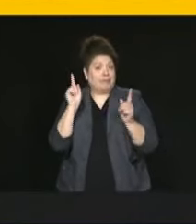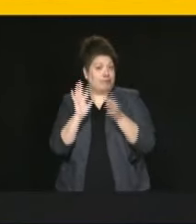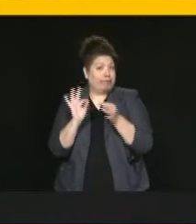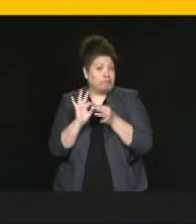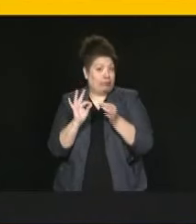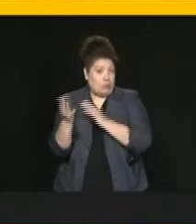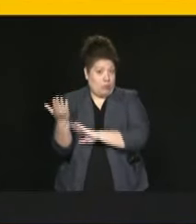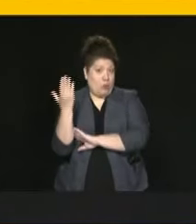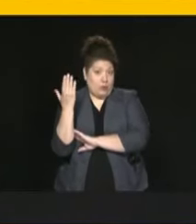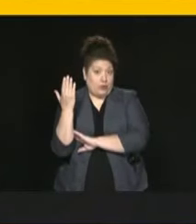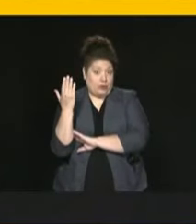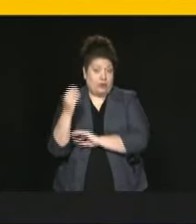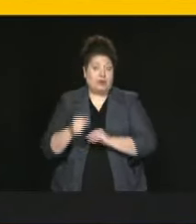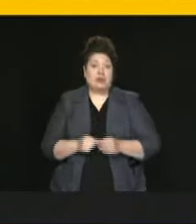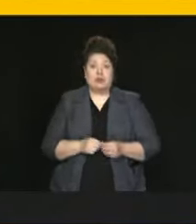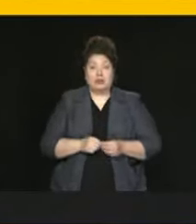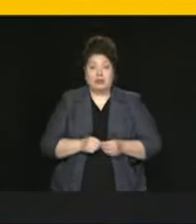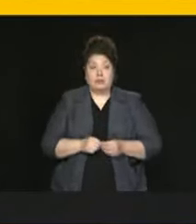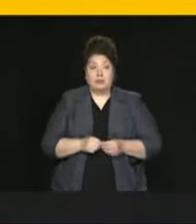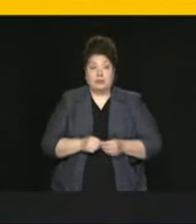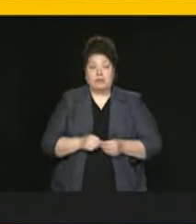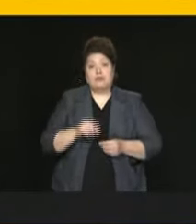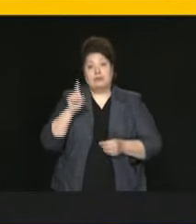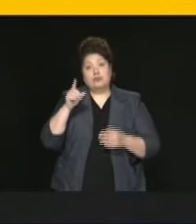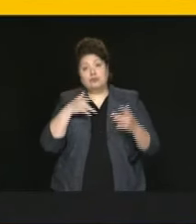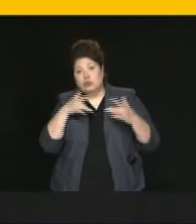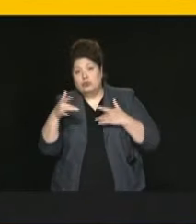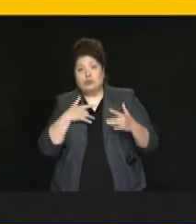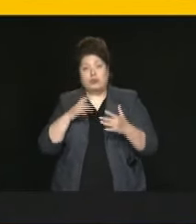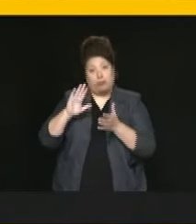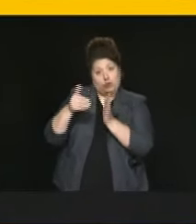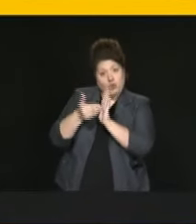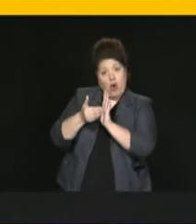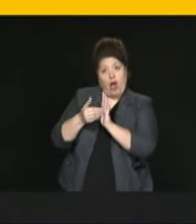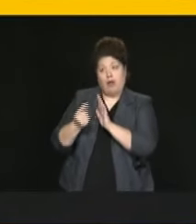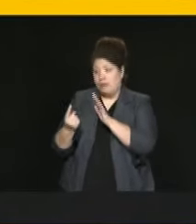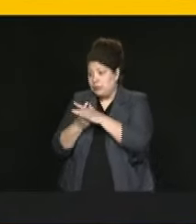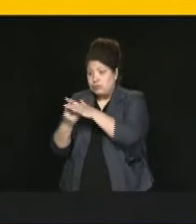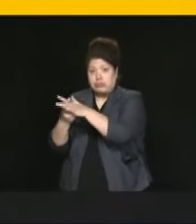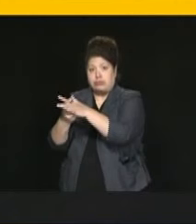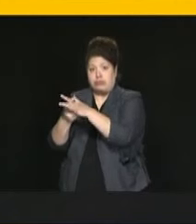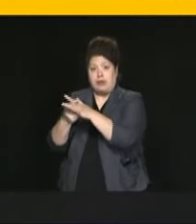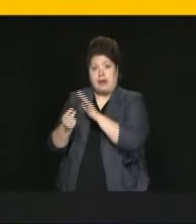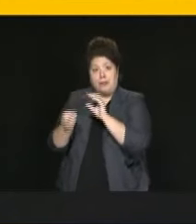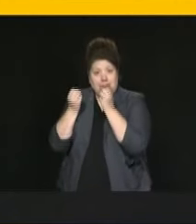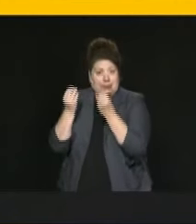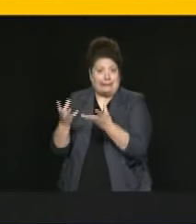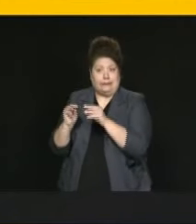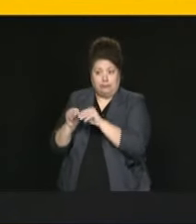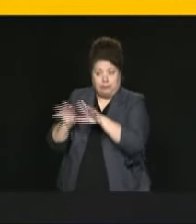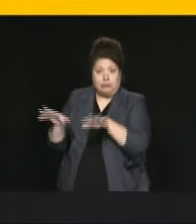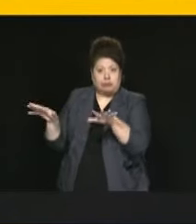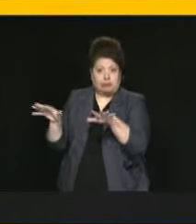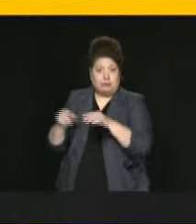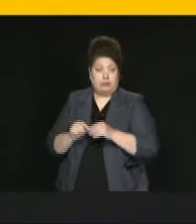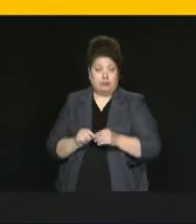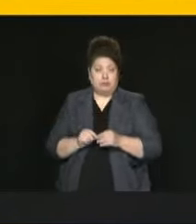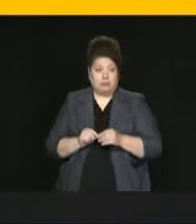looking at the outbreaks in all of these communities in Montreal, and as Montreal considers